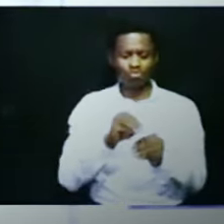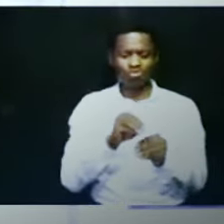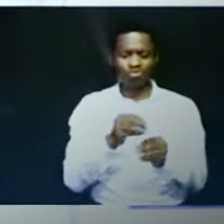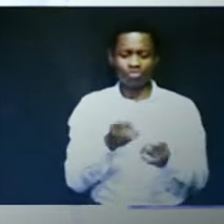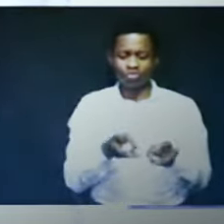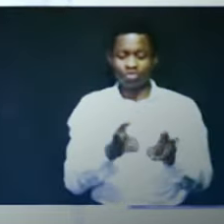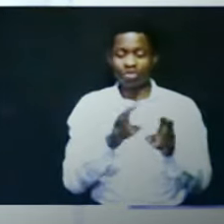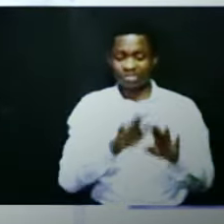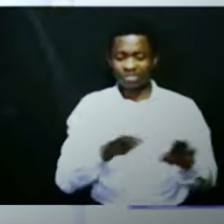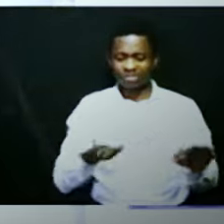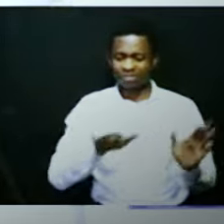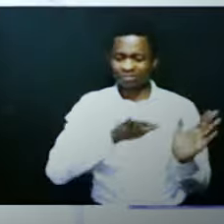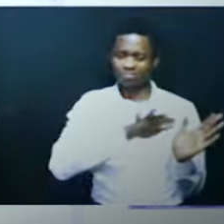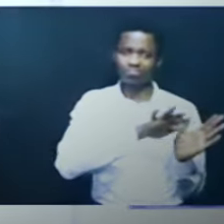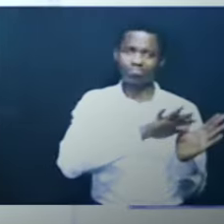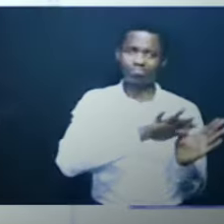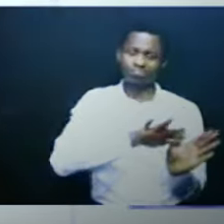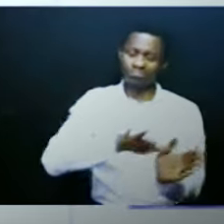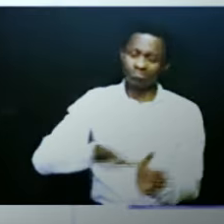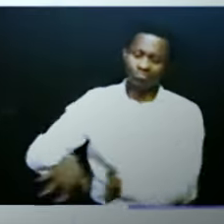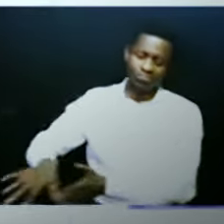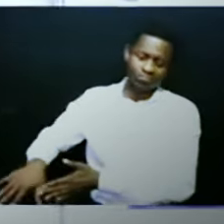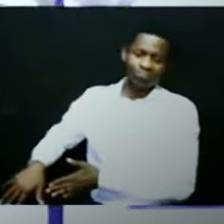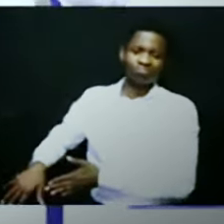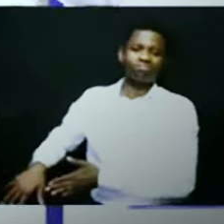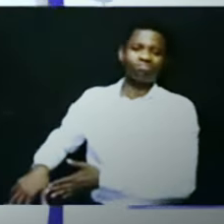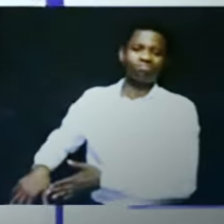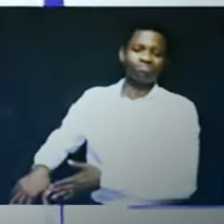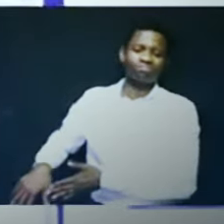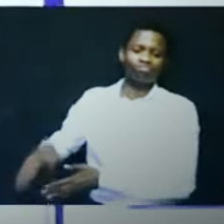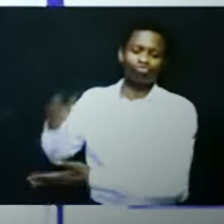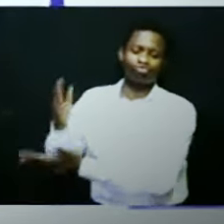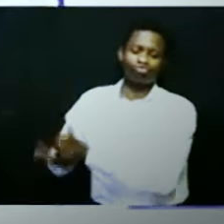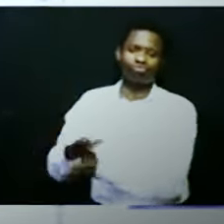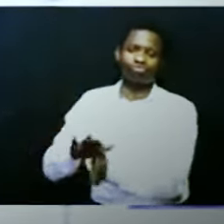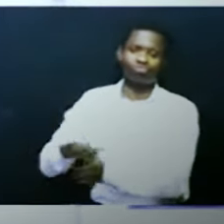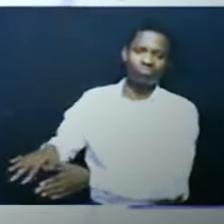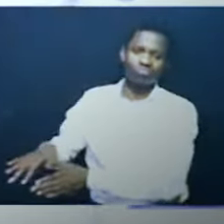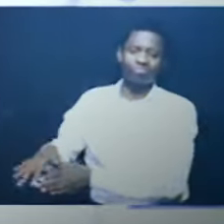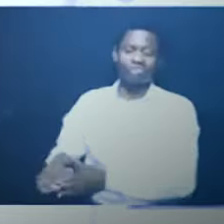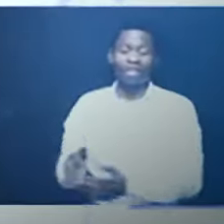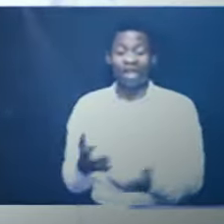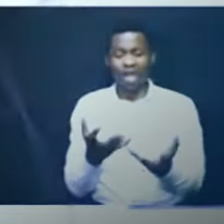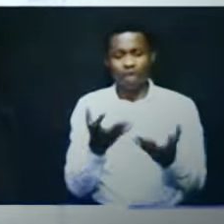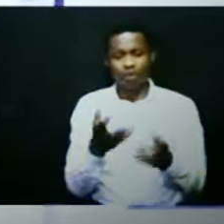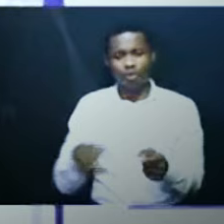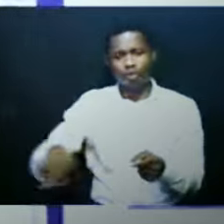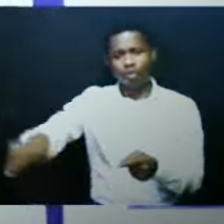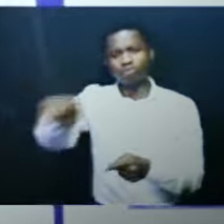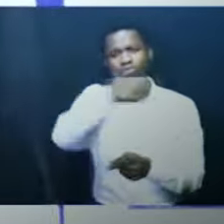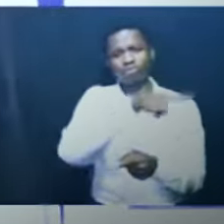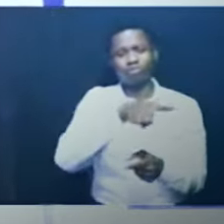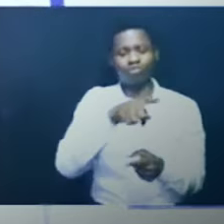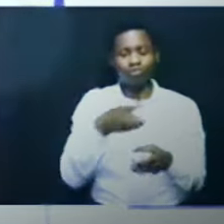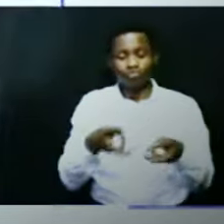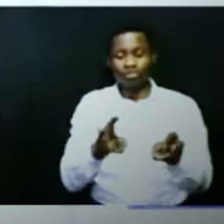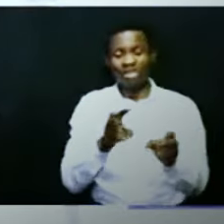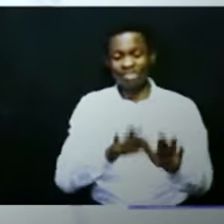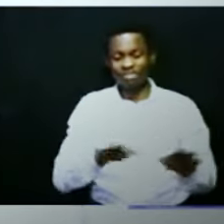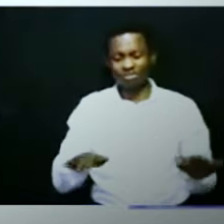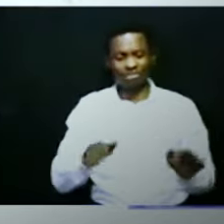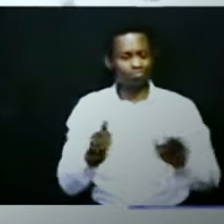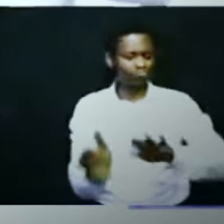ways of childhood behind me. I want us to put the ways of childhood